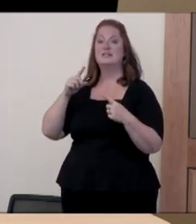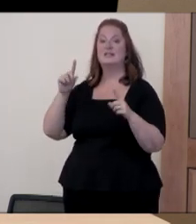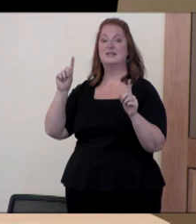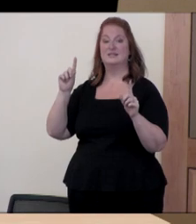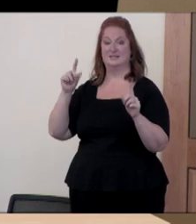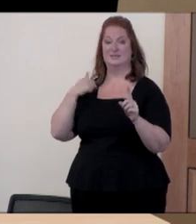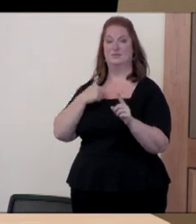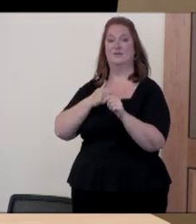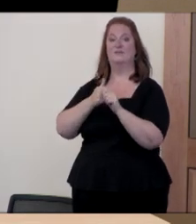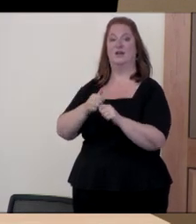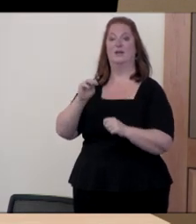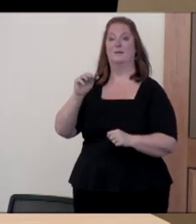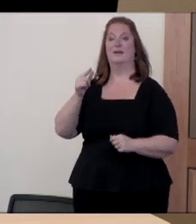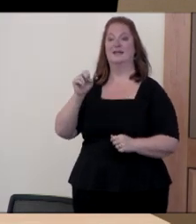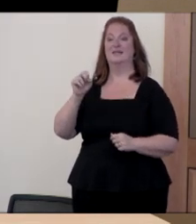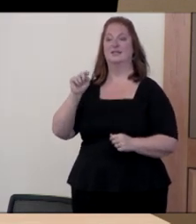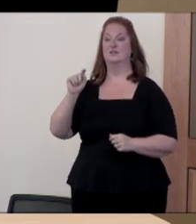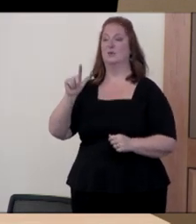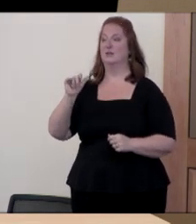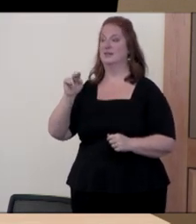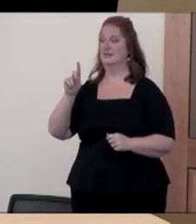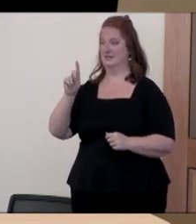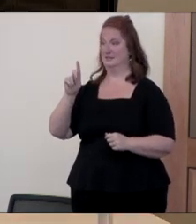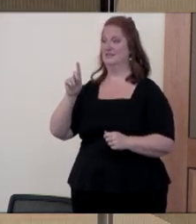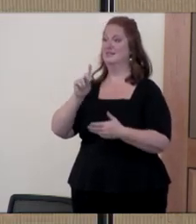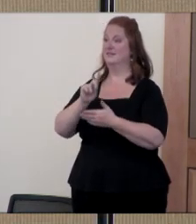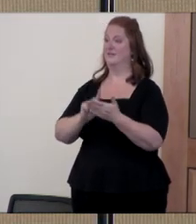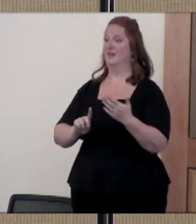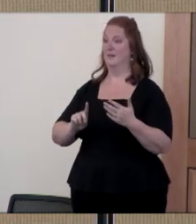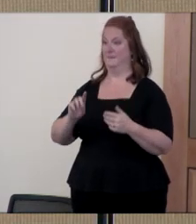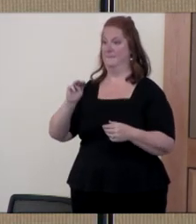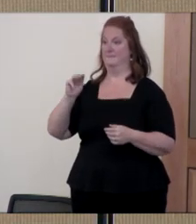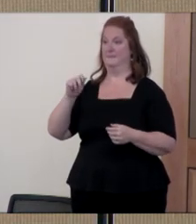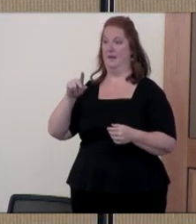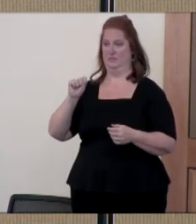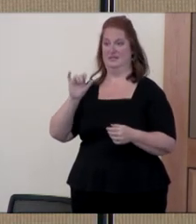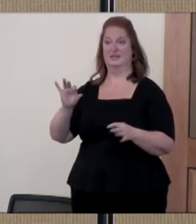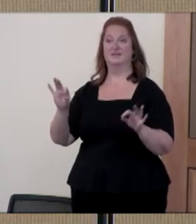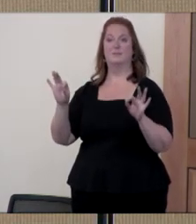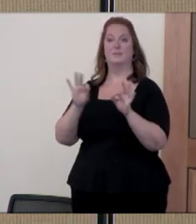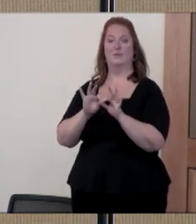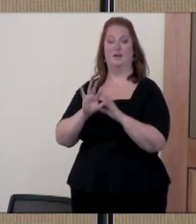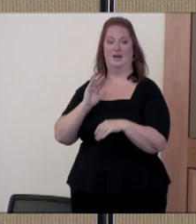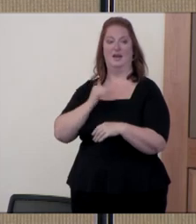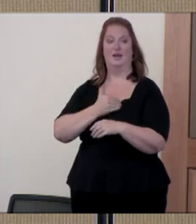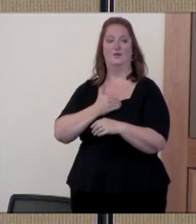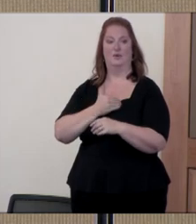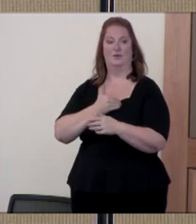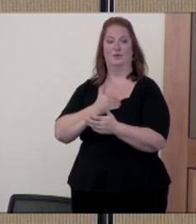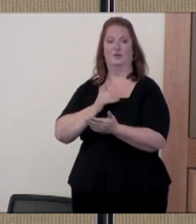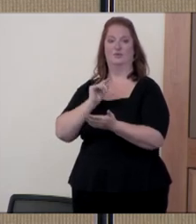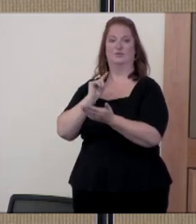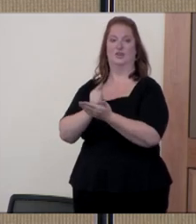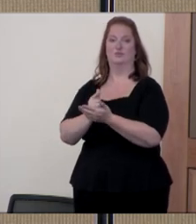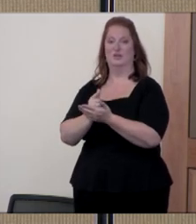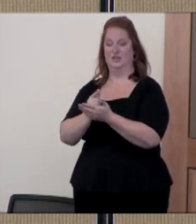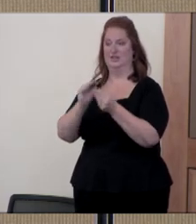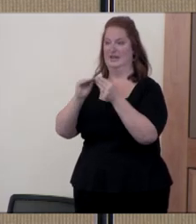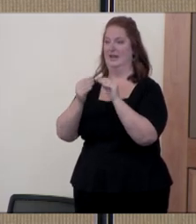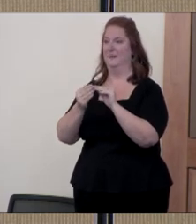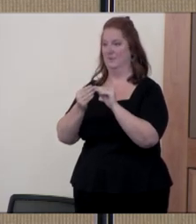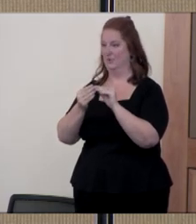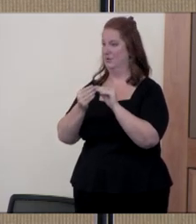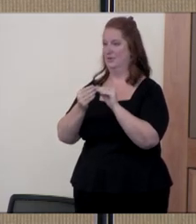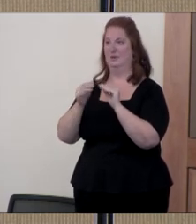Maggie Tolan, whose development of major maps are a key reason why our booming graduation rates have become a national